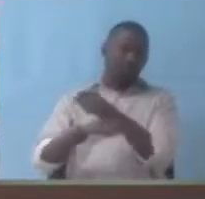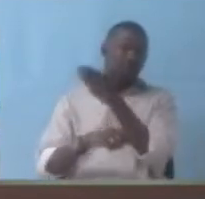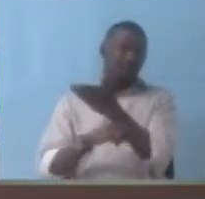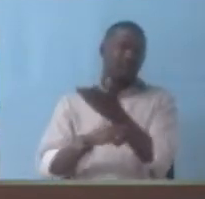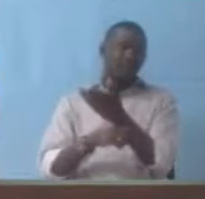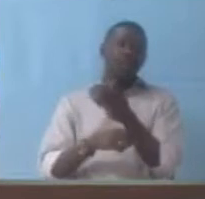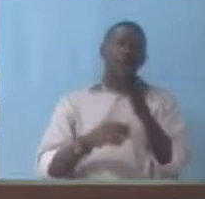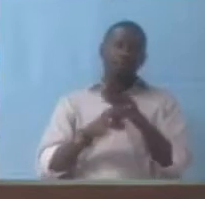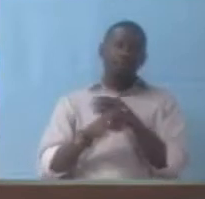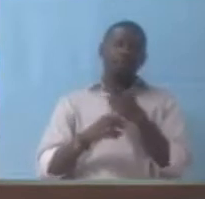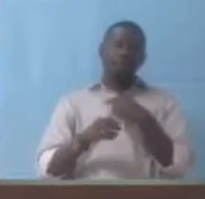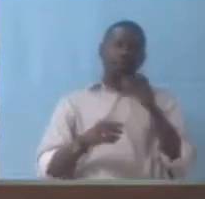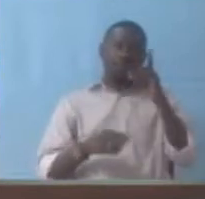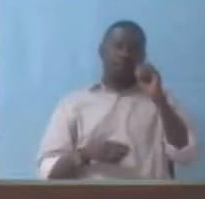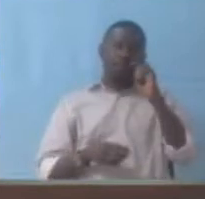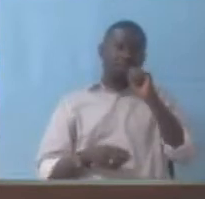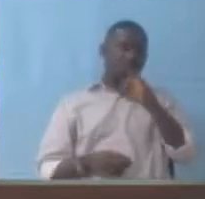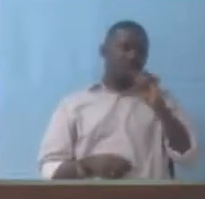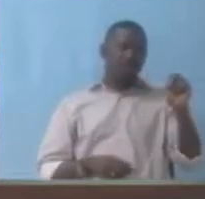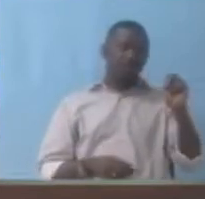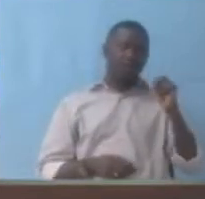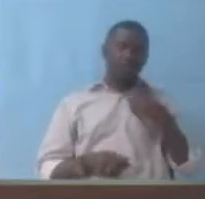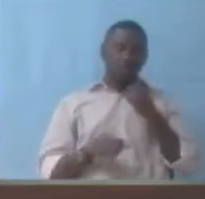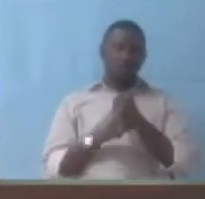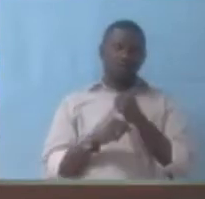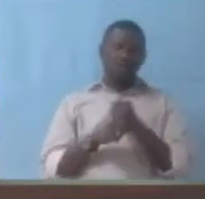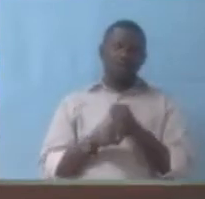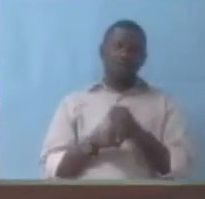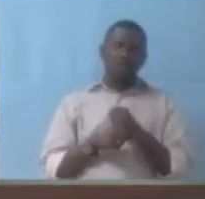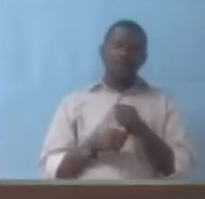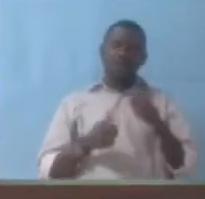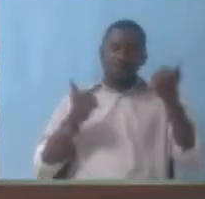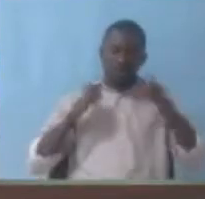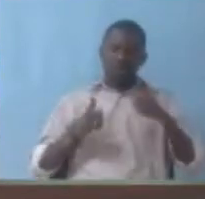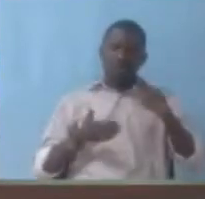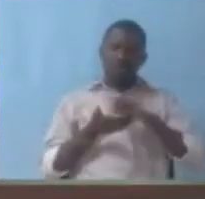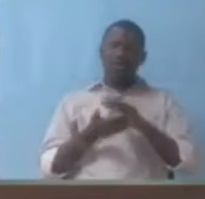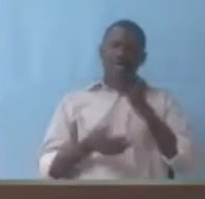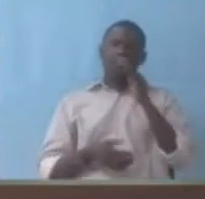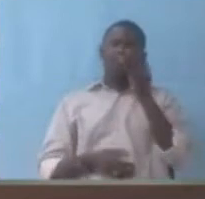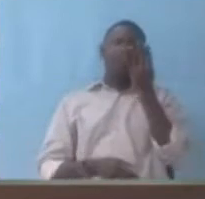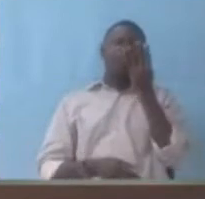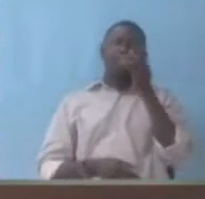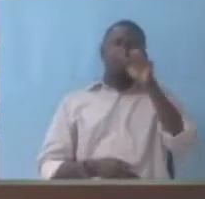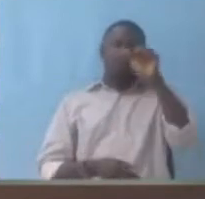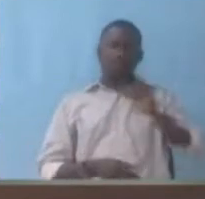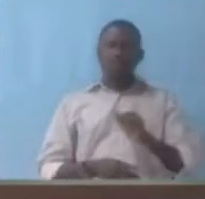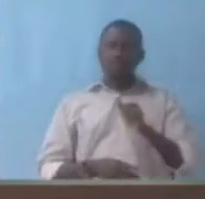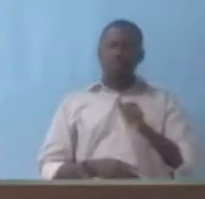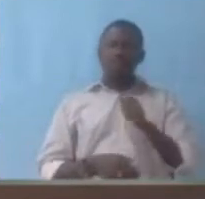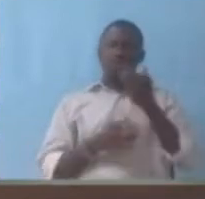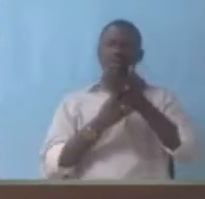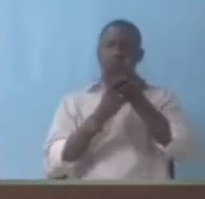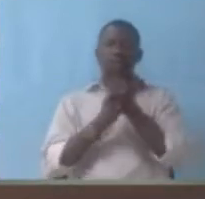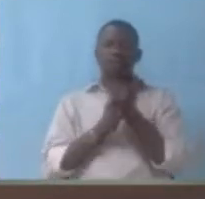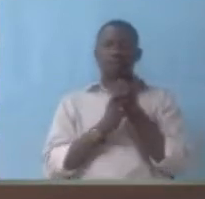4th of August 1994. Soja rolu dik Chongan ni amonyolu. Utuma ulubemuto konole. What do you mean decree bondila Ogoskarotilna? Let me